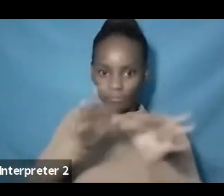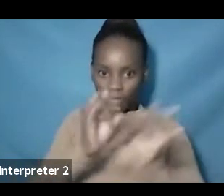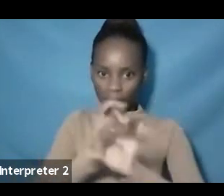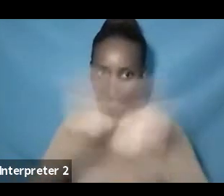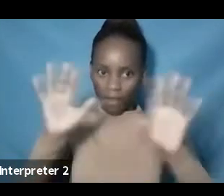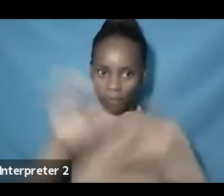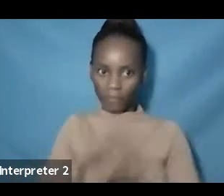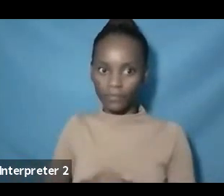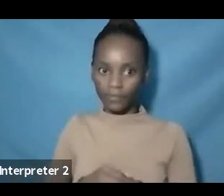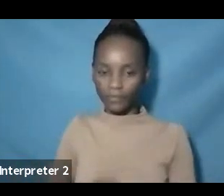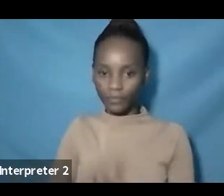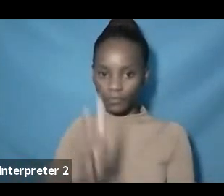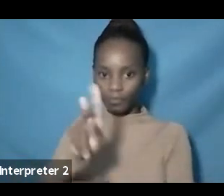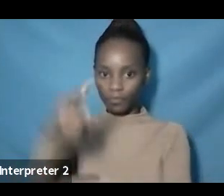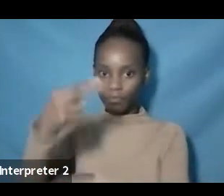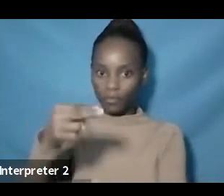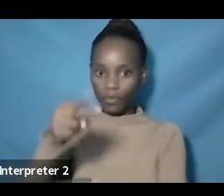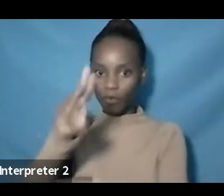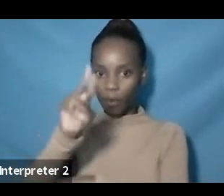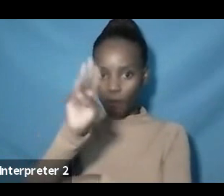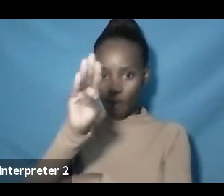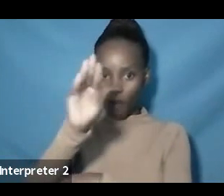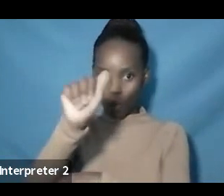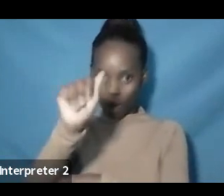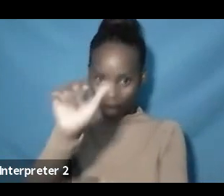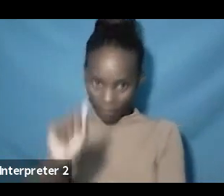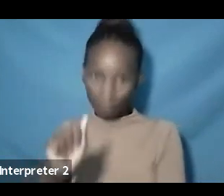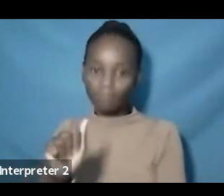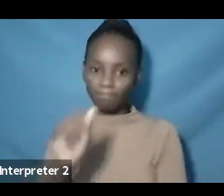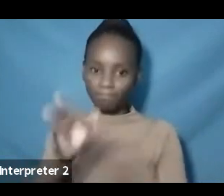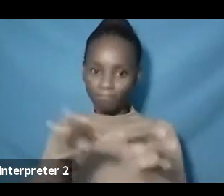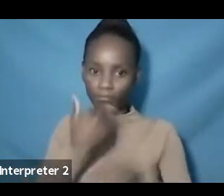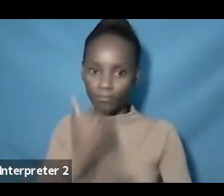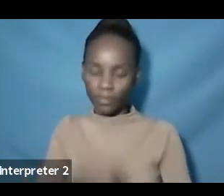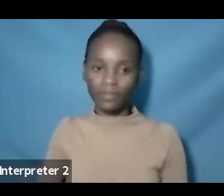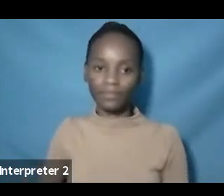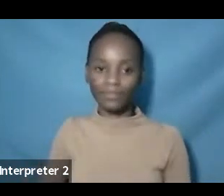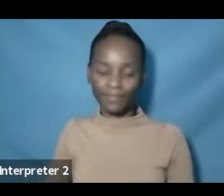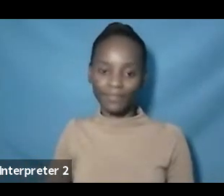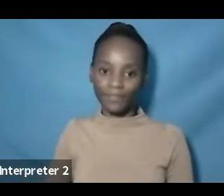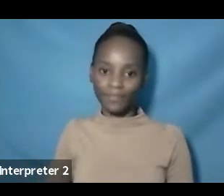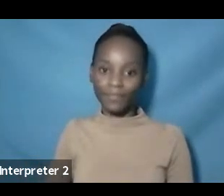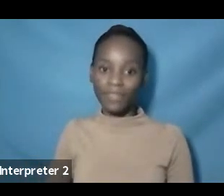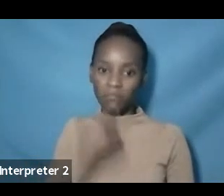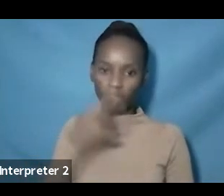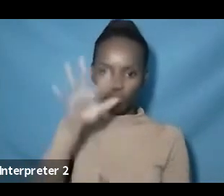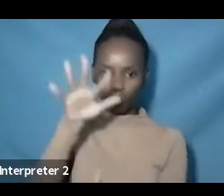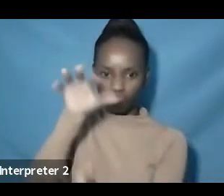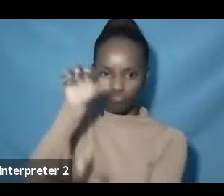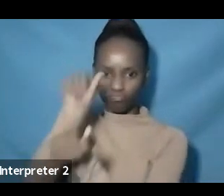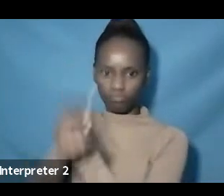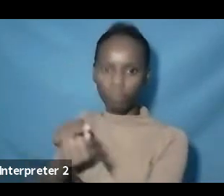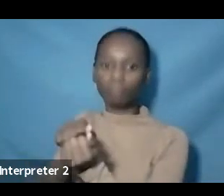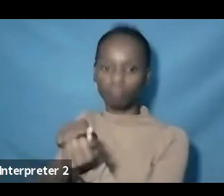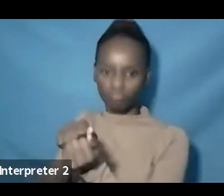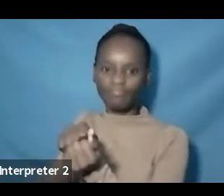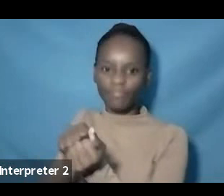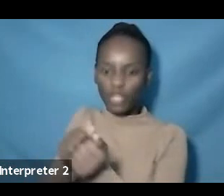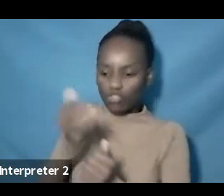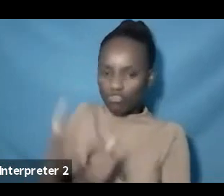Thank you, Mr. Mugeri. As I said, my name is Kumbula. I'll just briefly tell you your journey within domestic